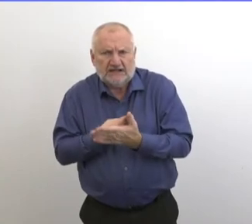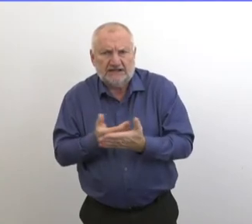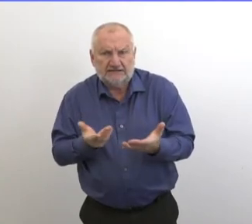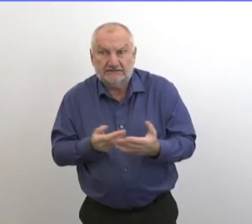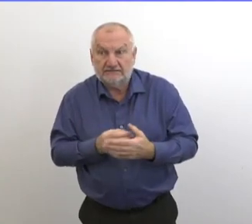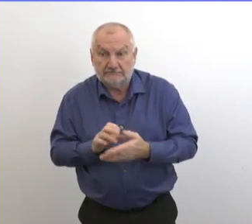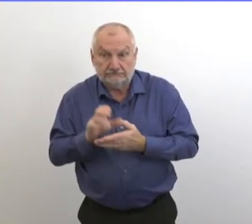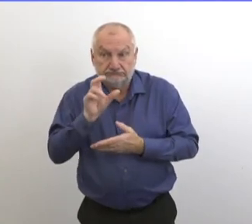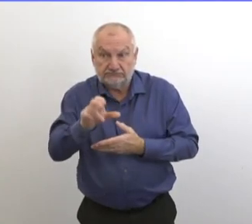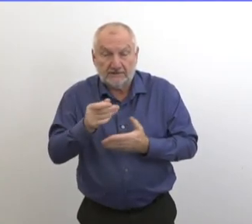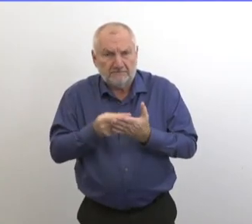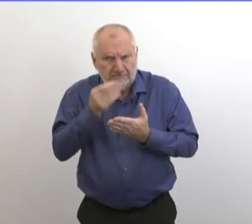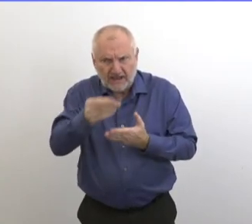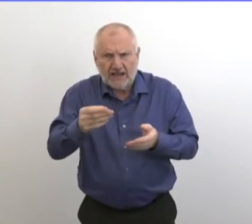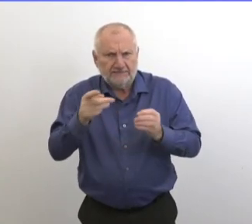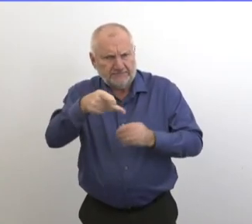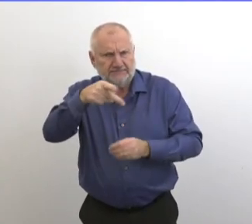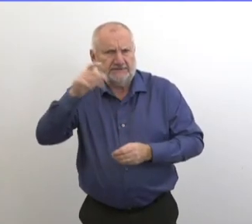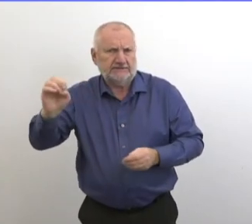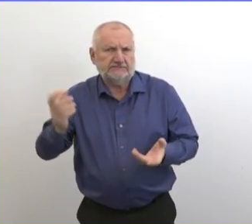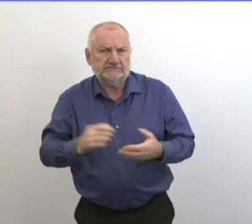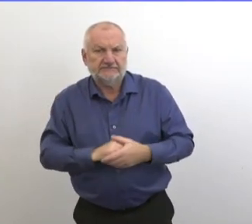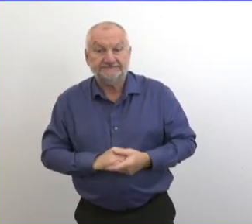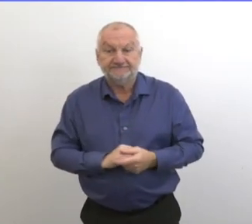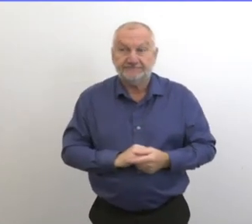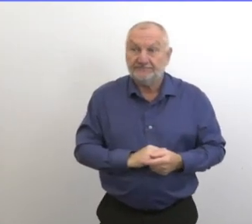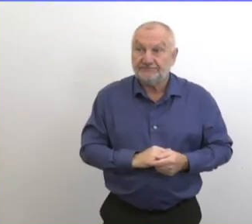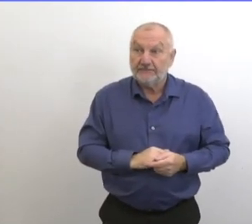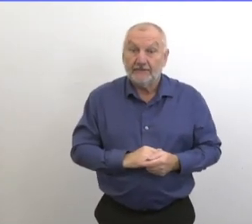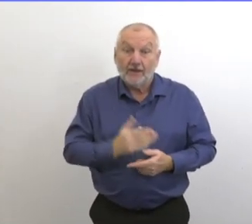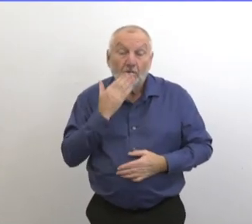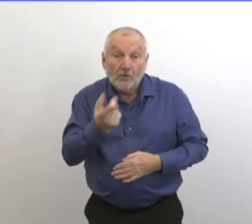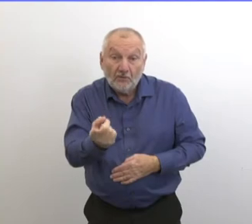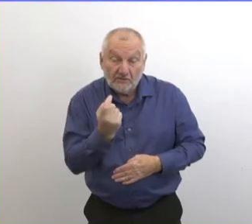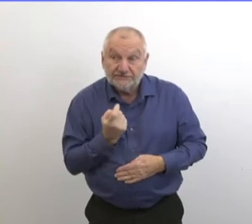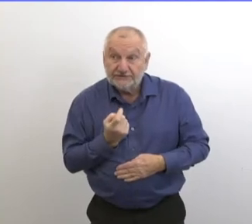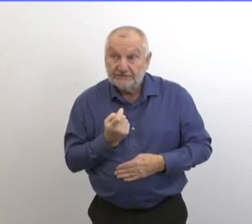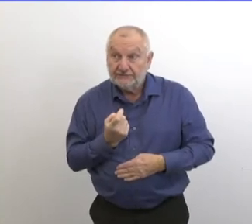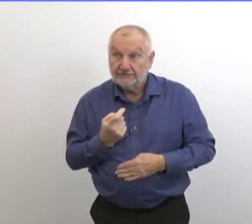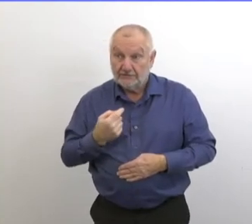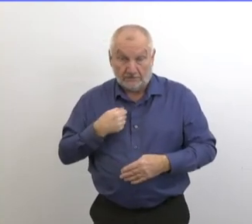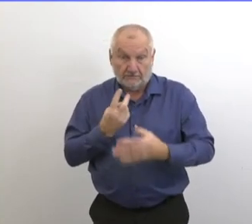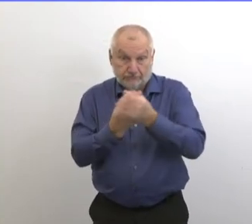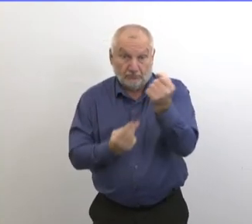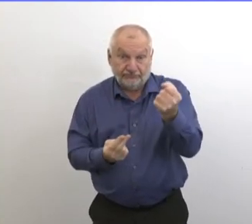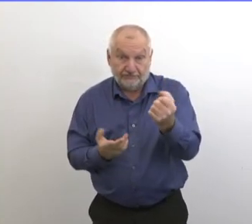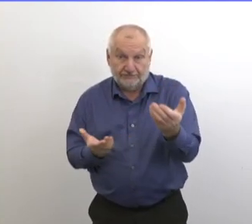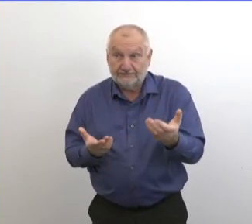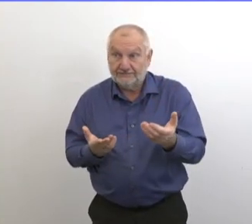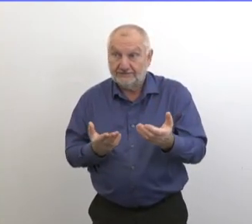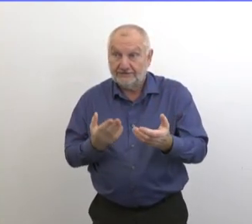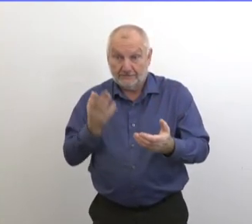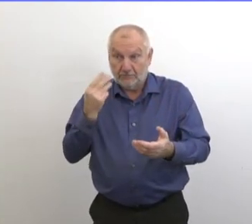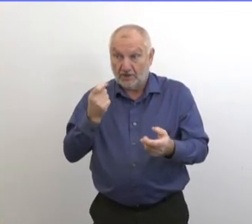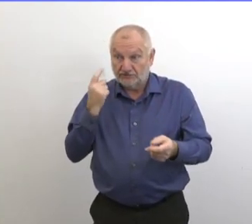know in Child and Family Services, we have invested more than $3.5